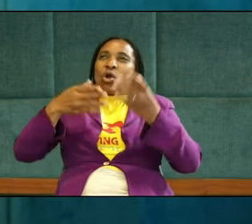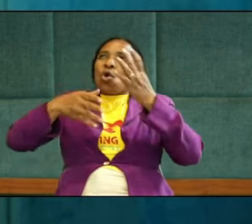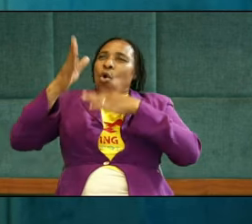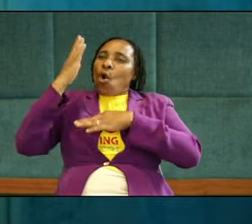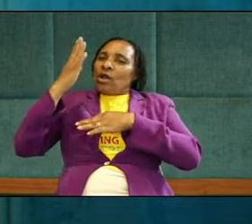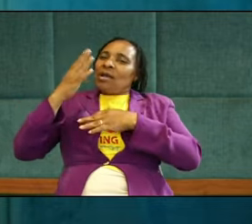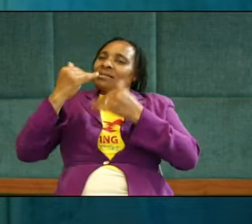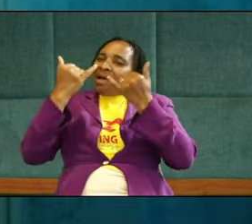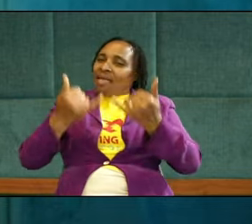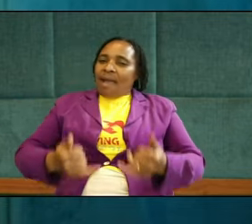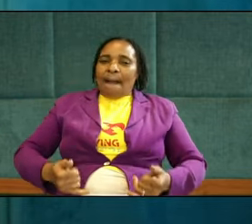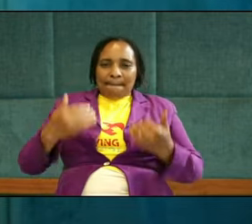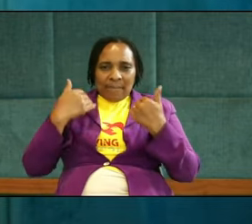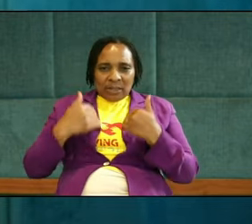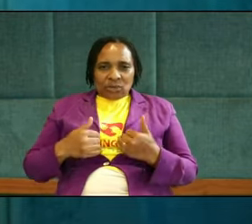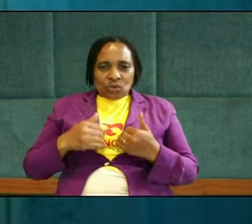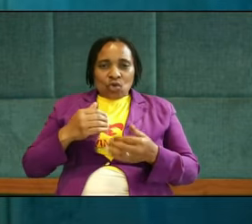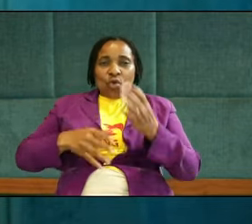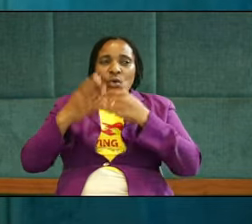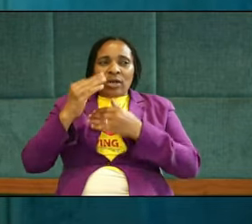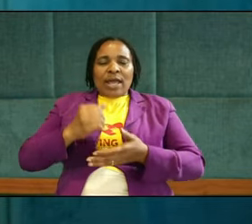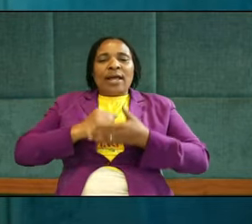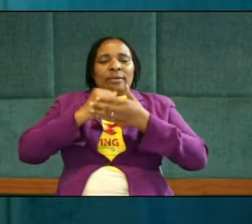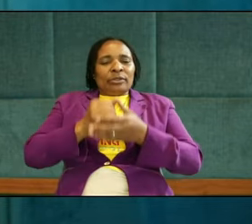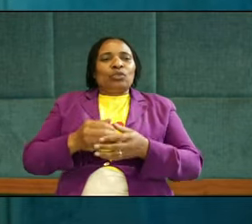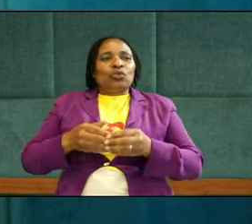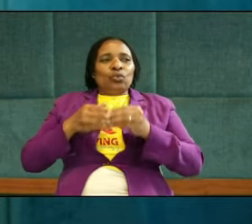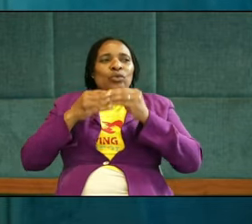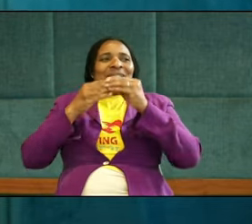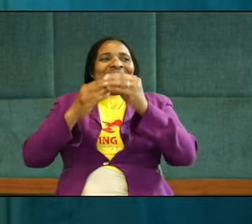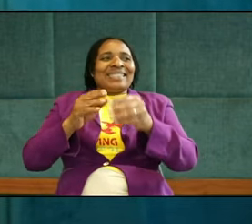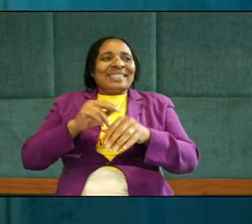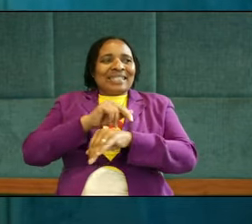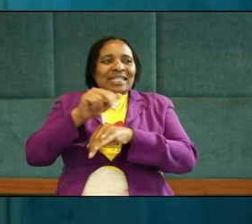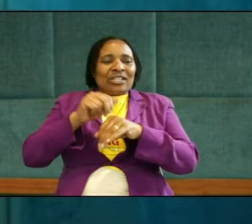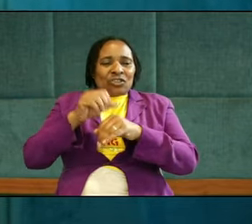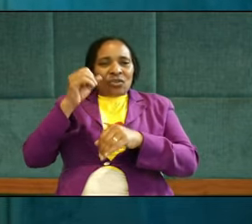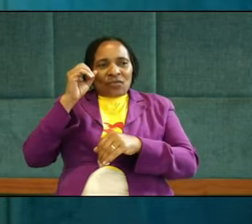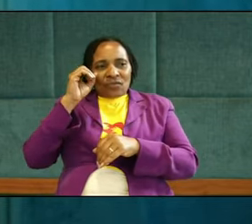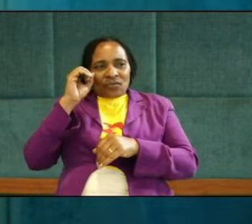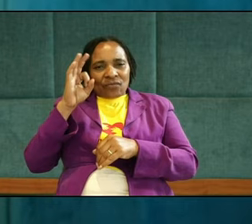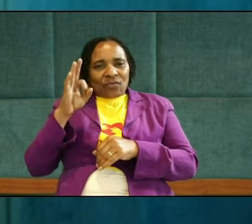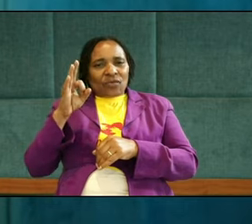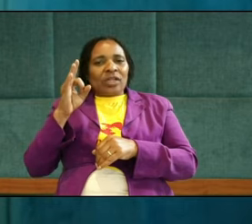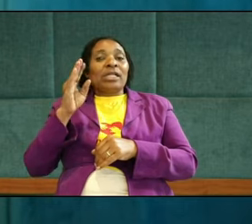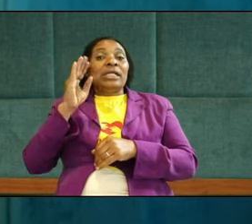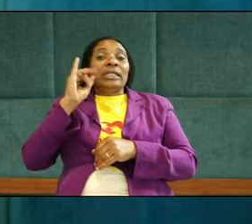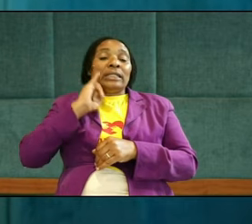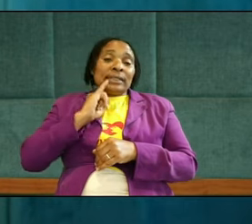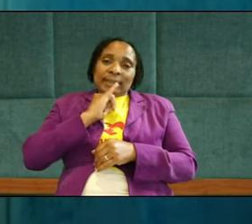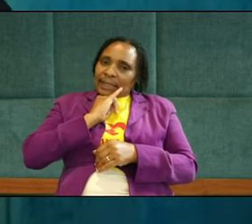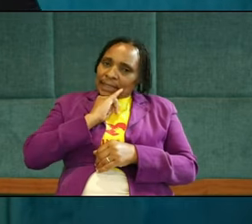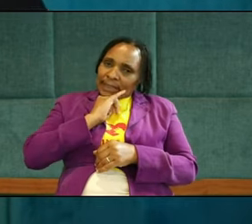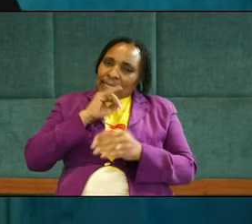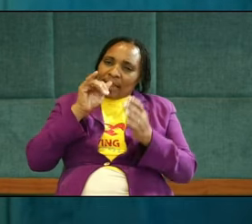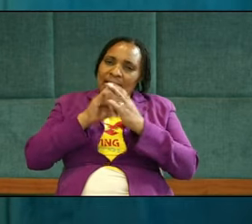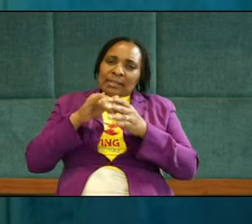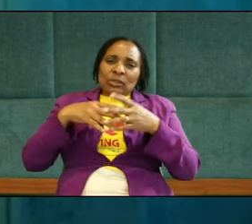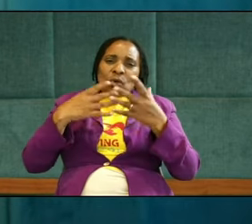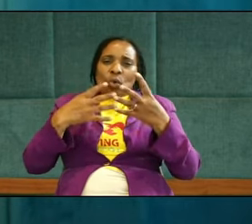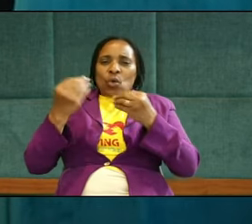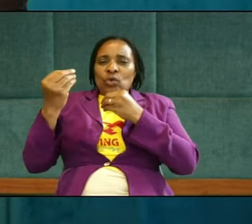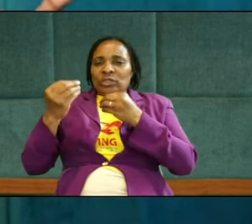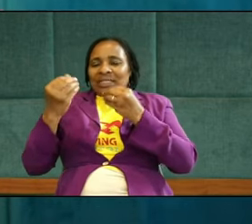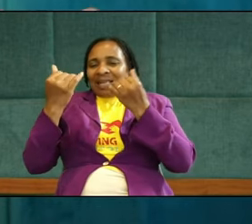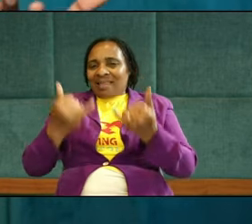as a young person, God helped him to lead the nation of Israel. Okay? And that goes to us as young